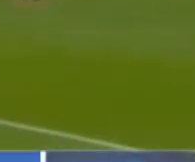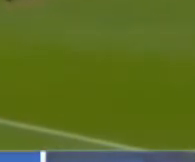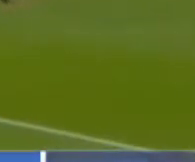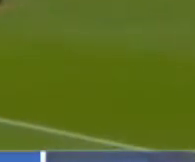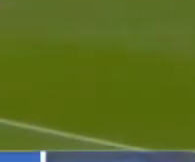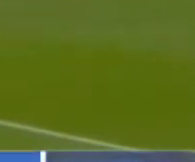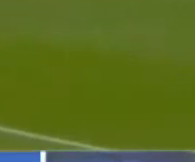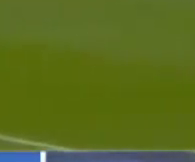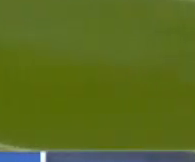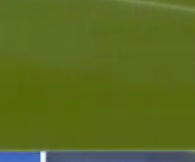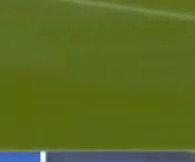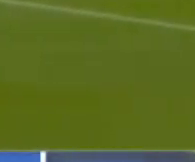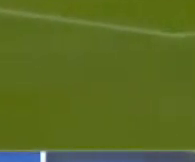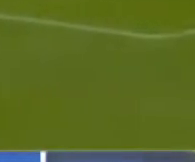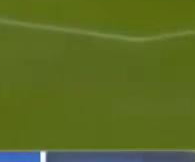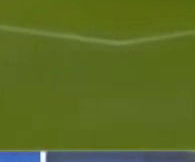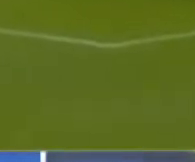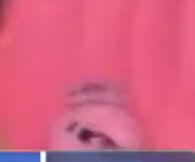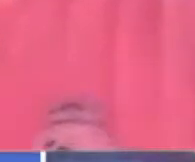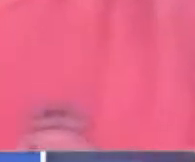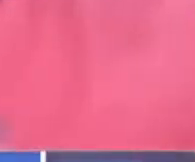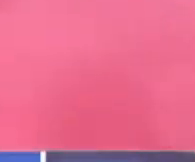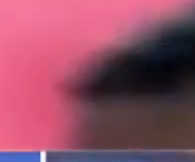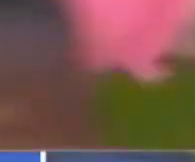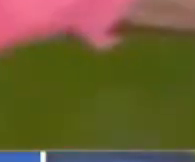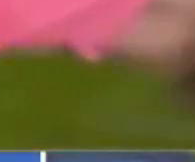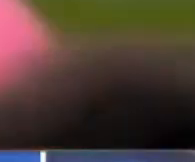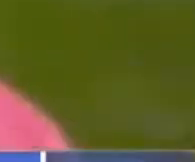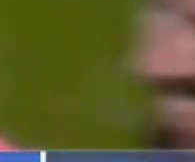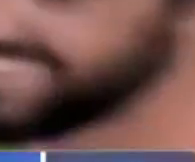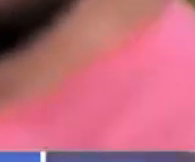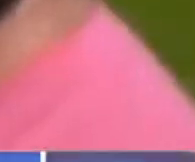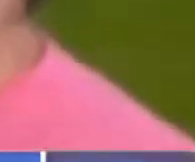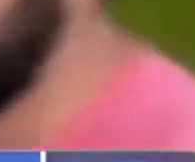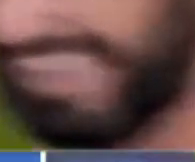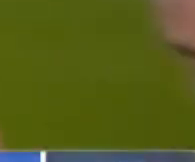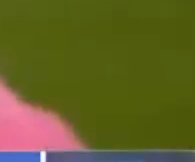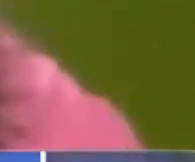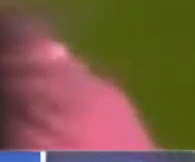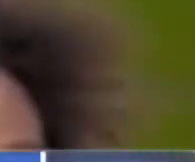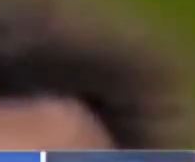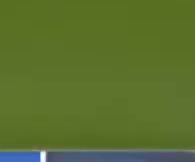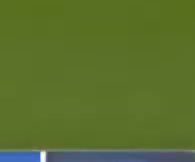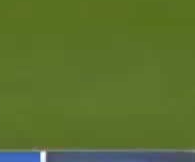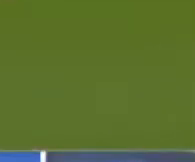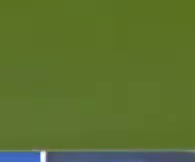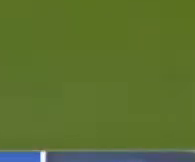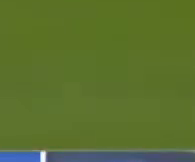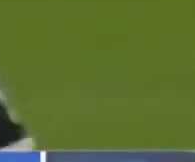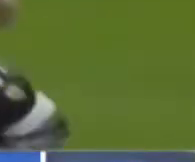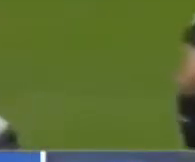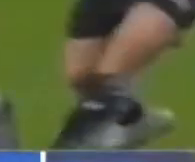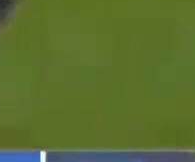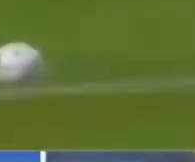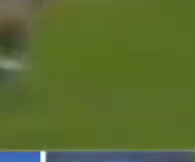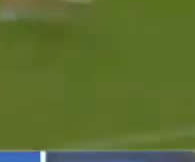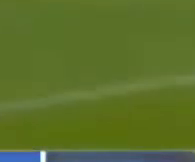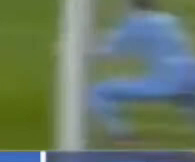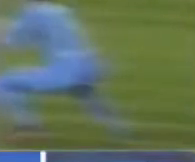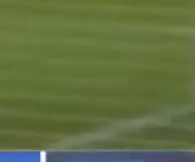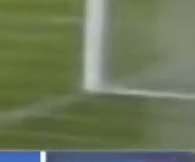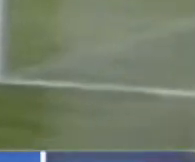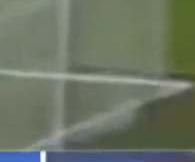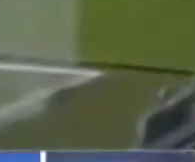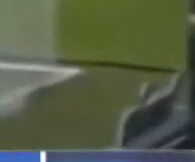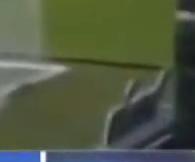edge of the box. Might open up for the shot here. Karim Benzema! What a fine strike that was! Karim Benzema like an absolute